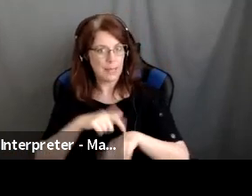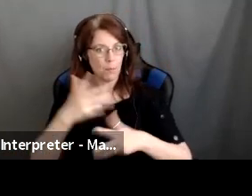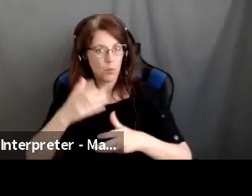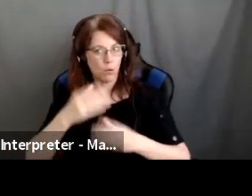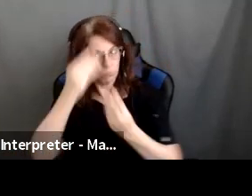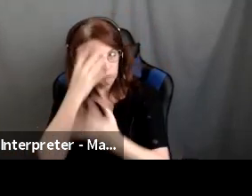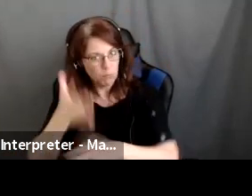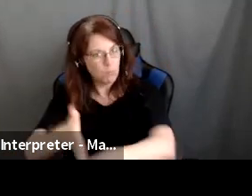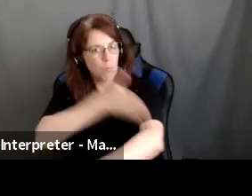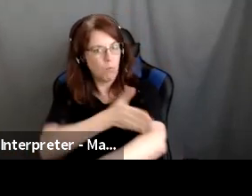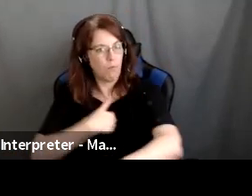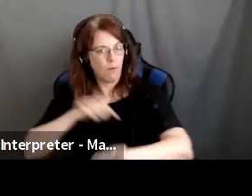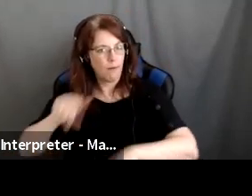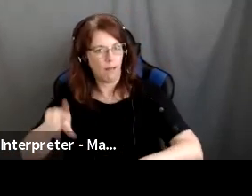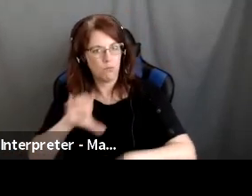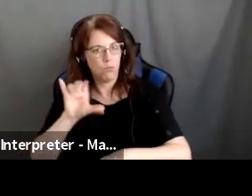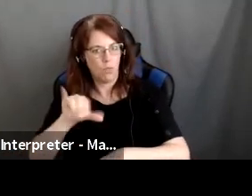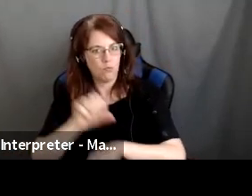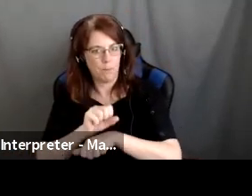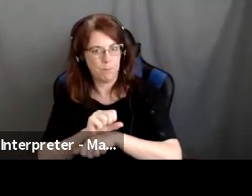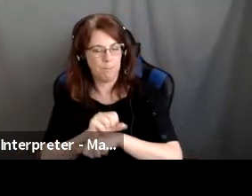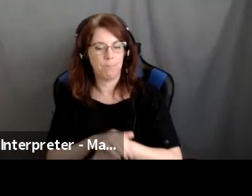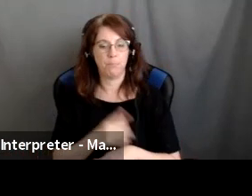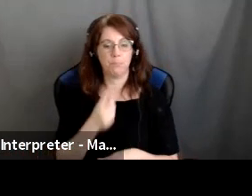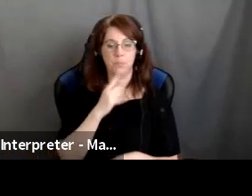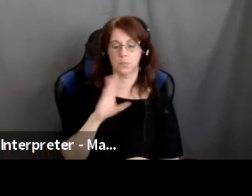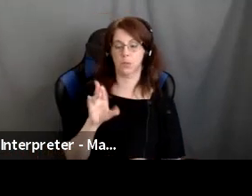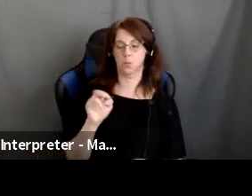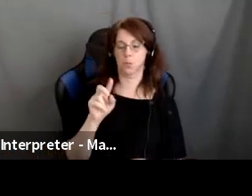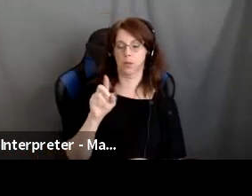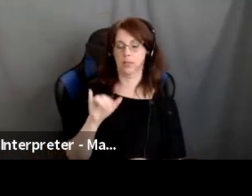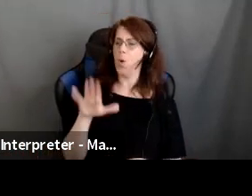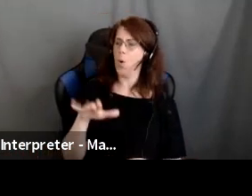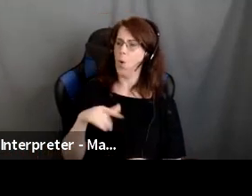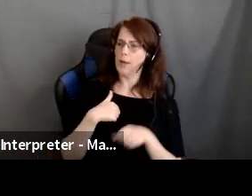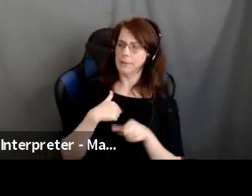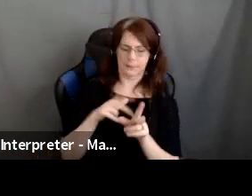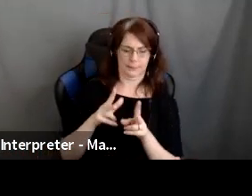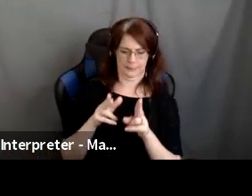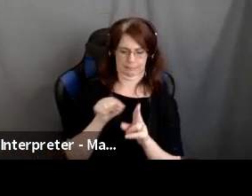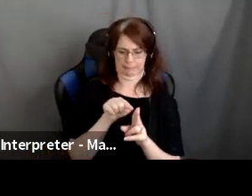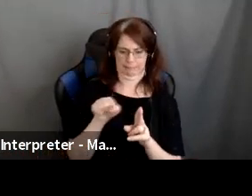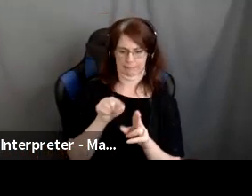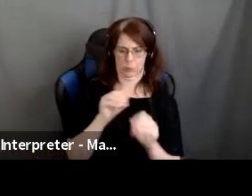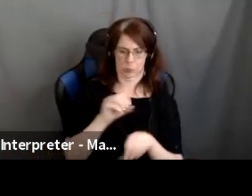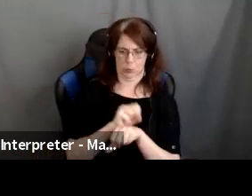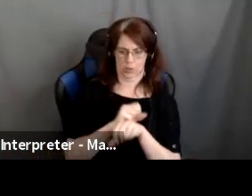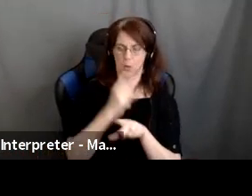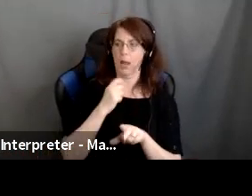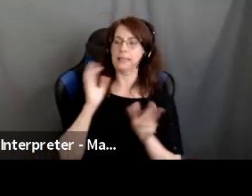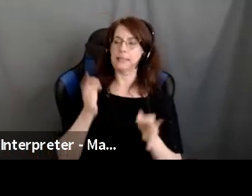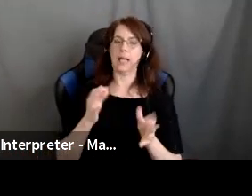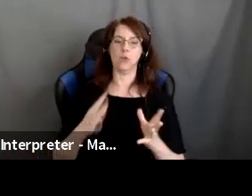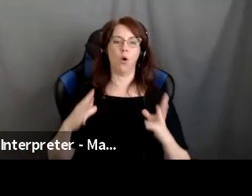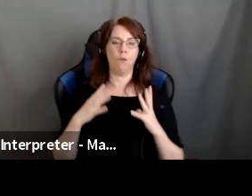job. And somebody says, Brandy, that there's a gap in my employment because I decided to take some time off